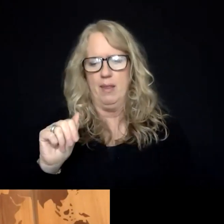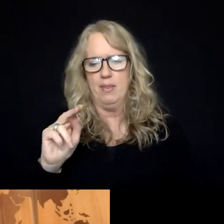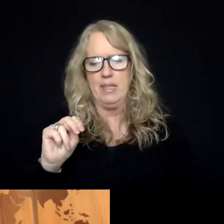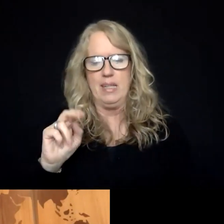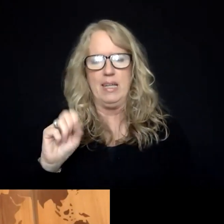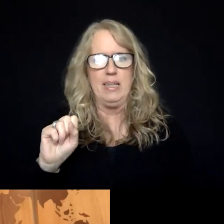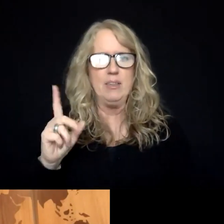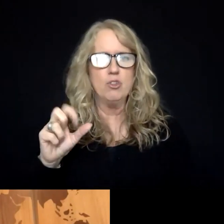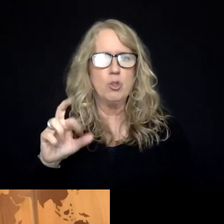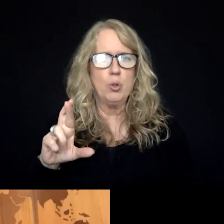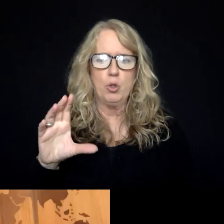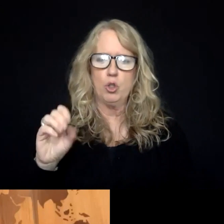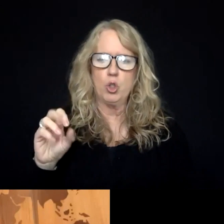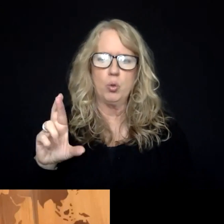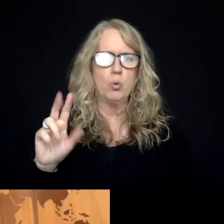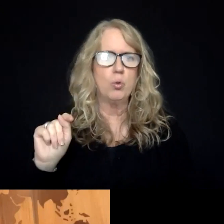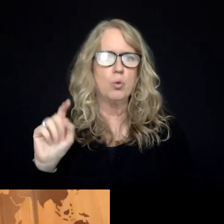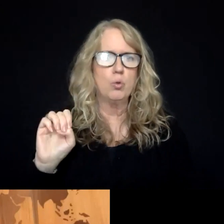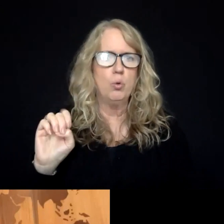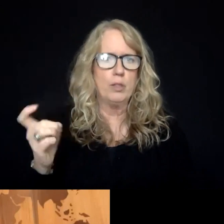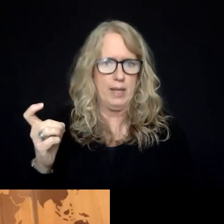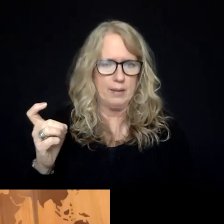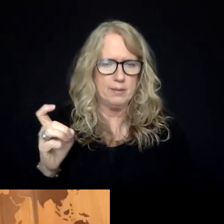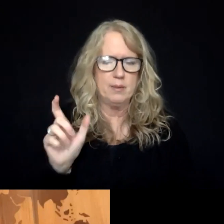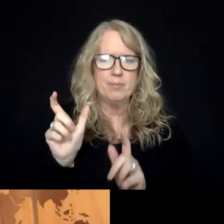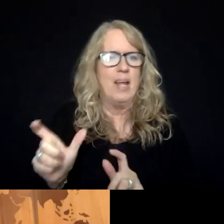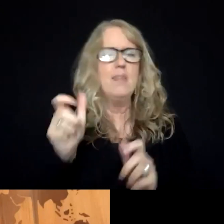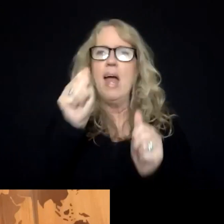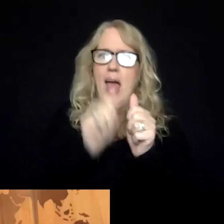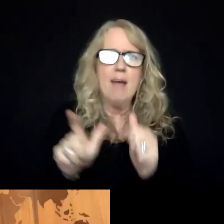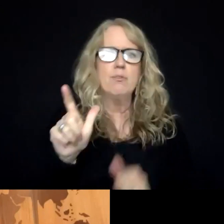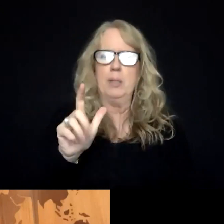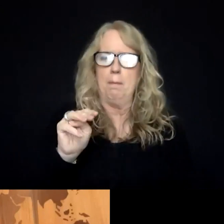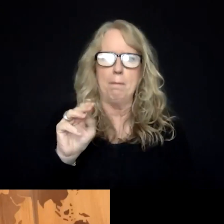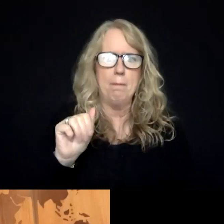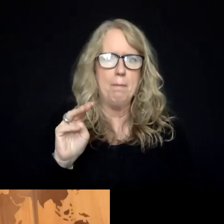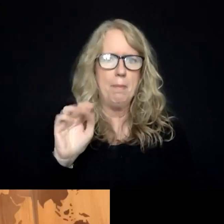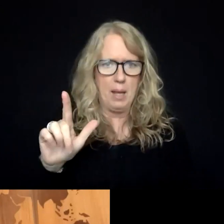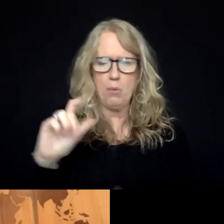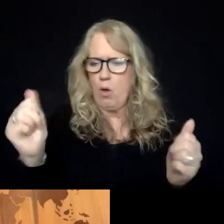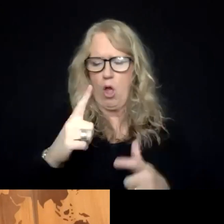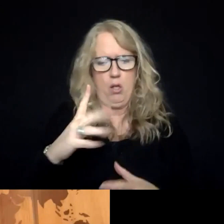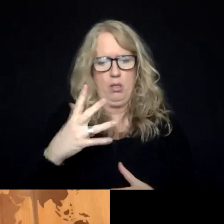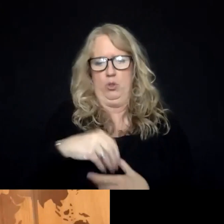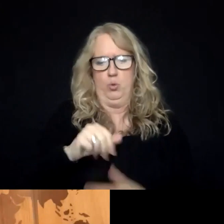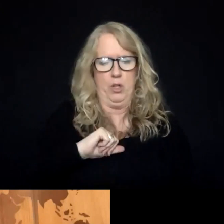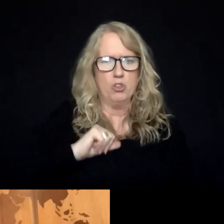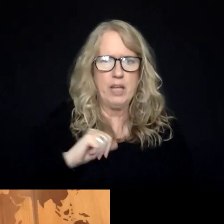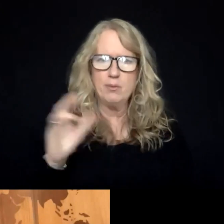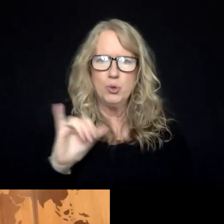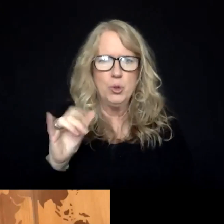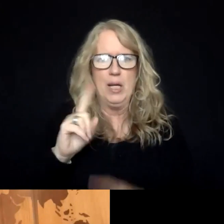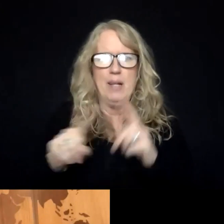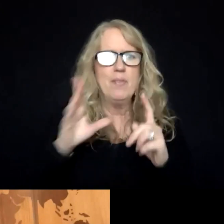cortex, and you find it in every mammal out there, and all of them, including us. It does something very basic. You take